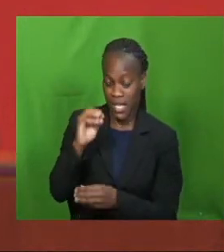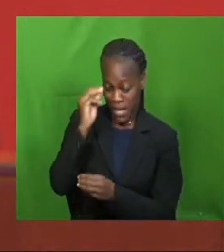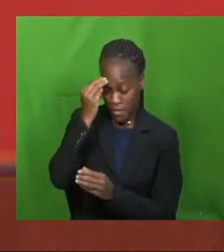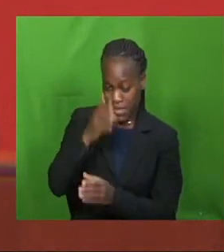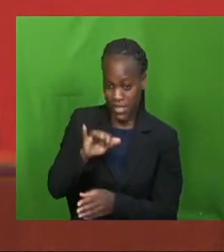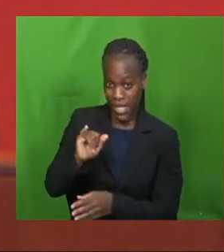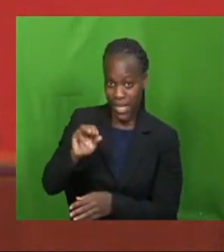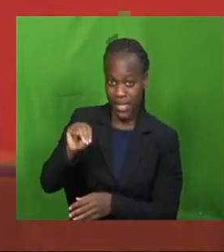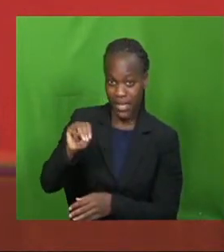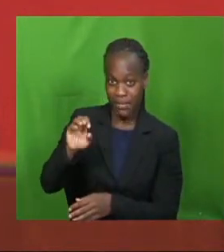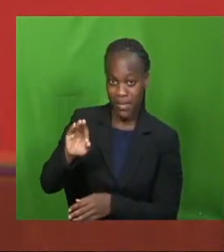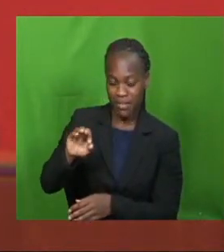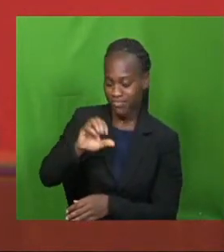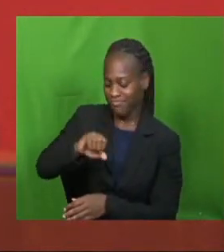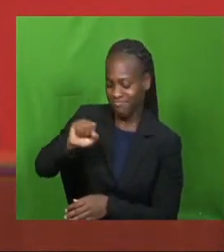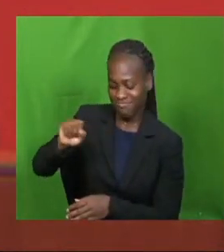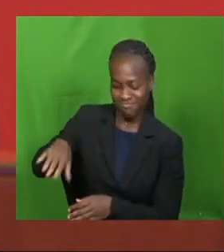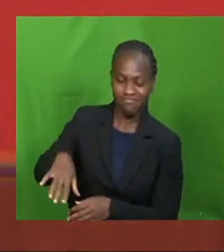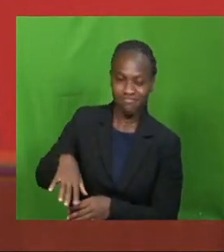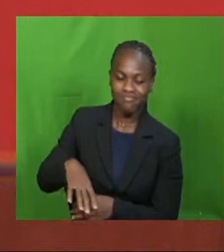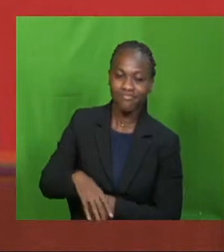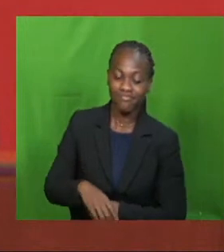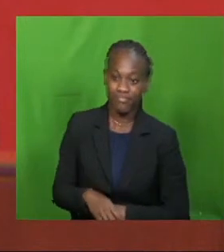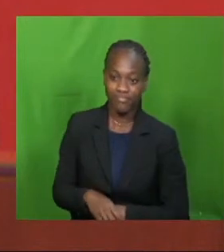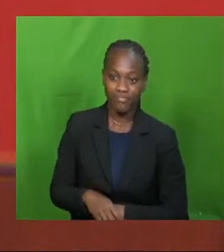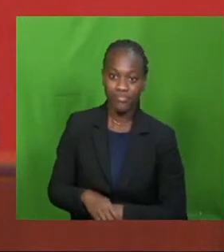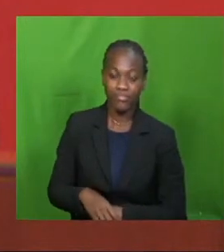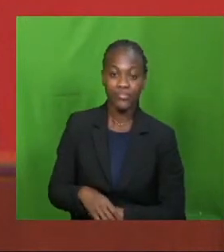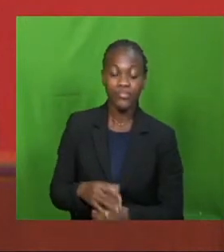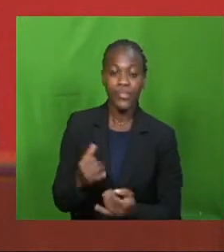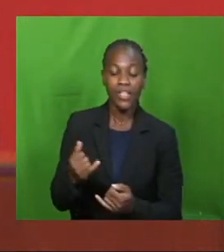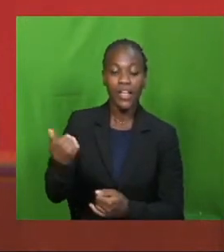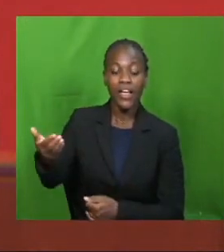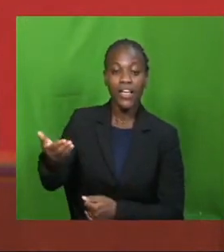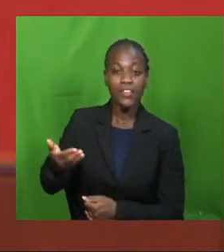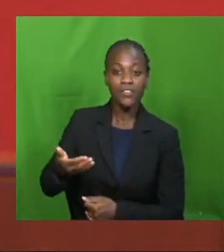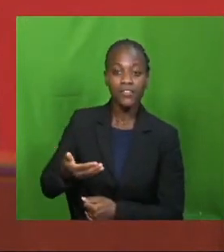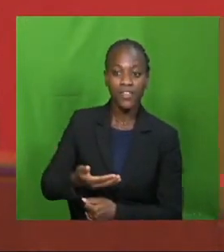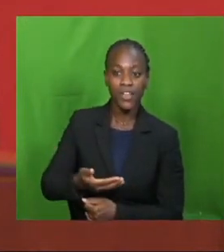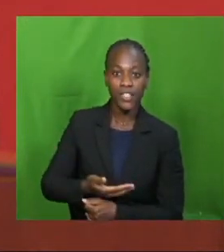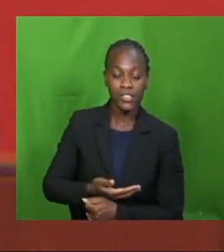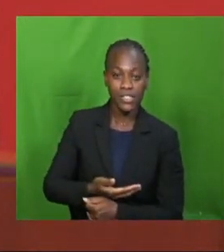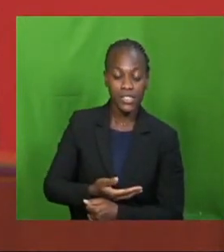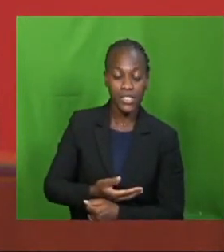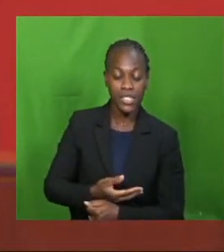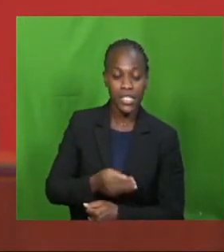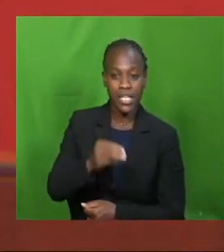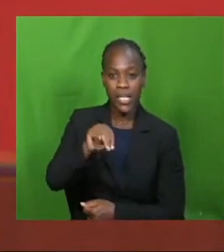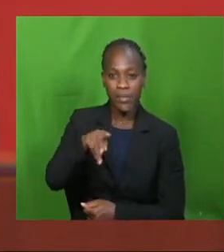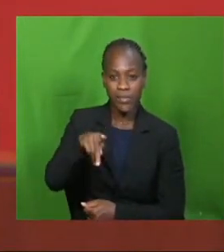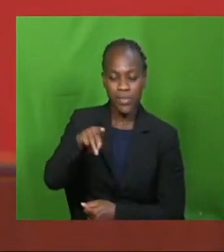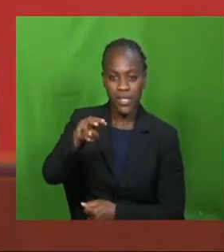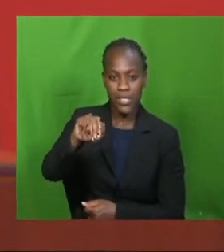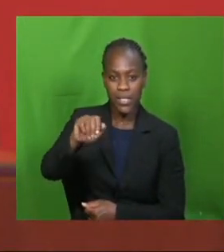records. So let's invite honorable member for Medina